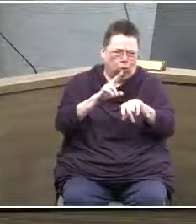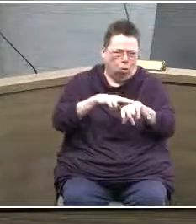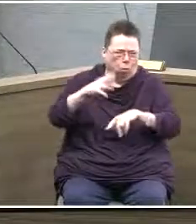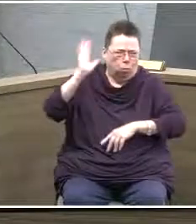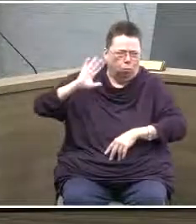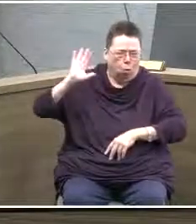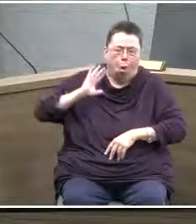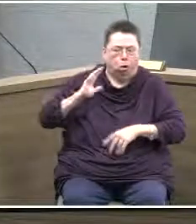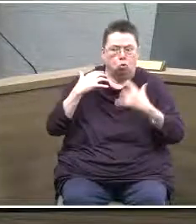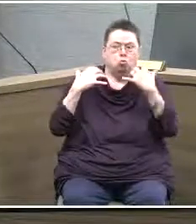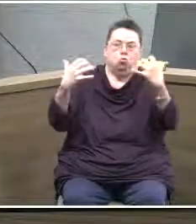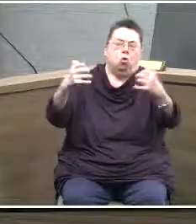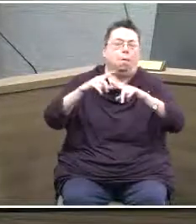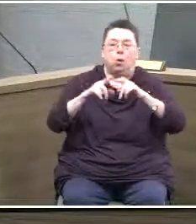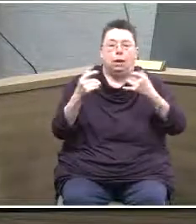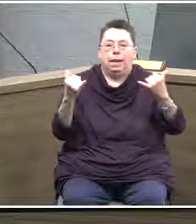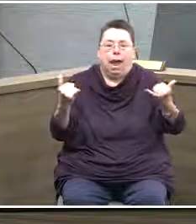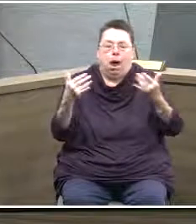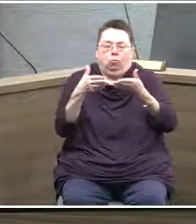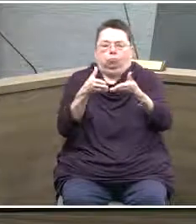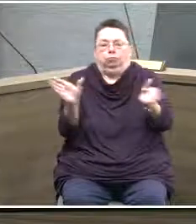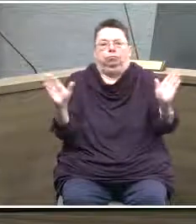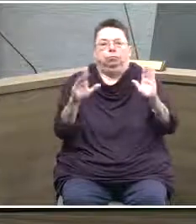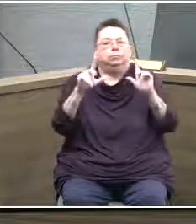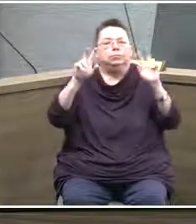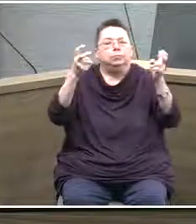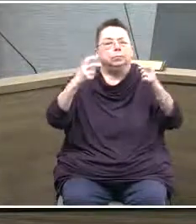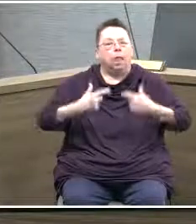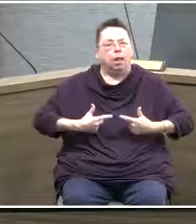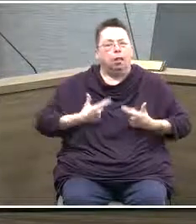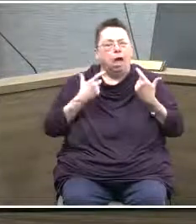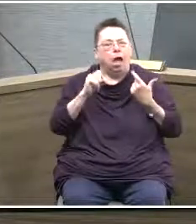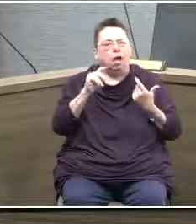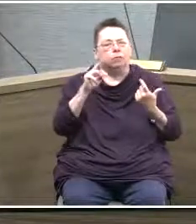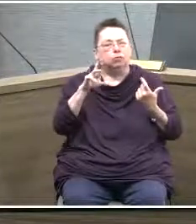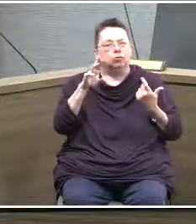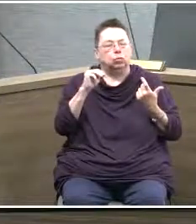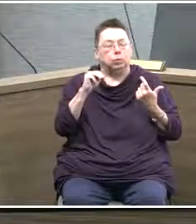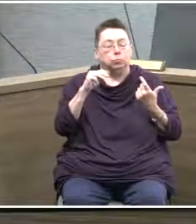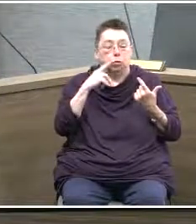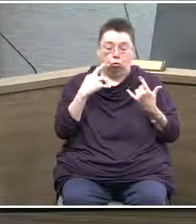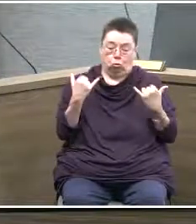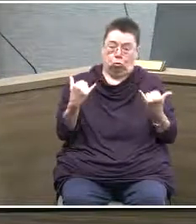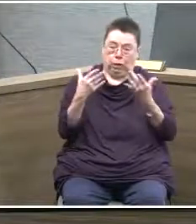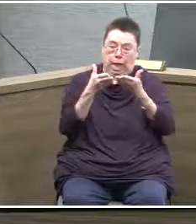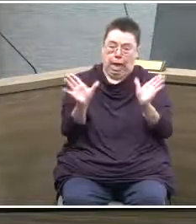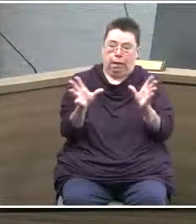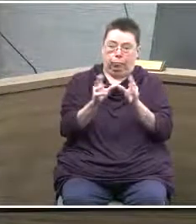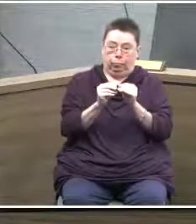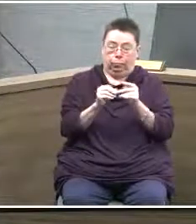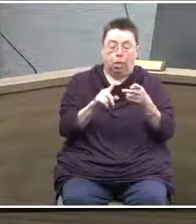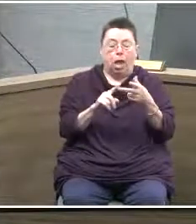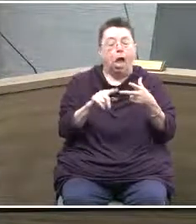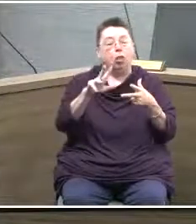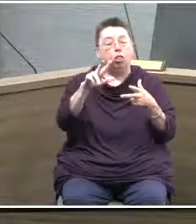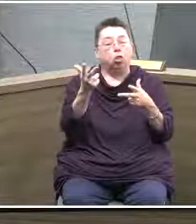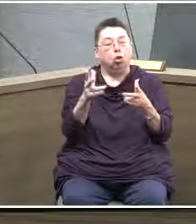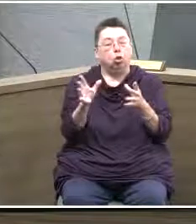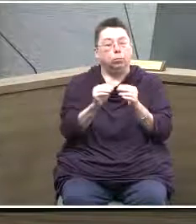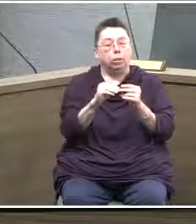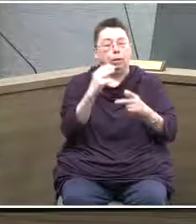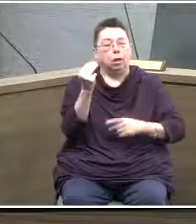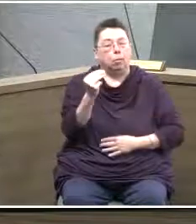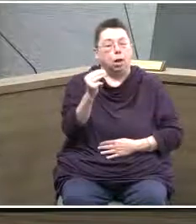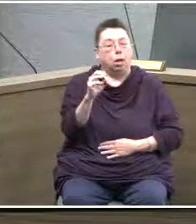we are conducting the public comment hearings via live stream. In addition to today's hearing, we have a third and final hearing on